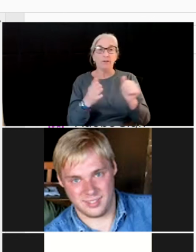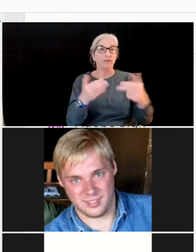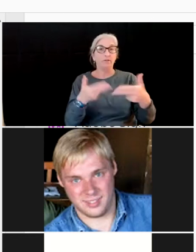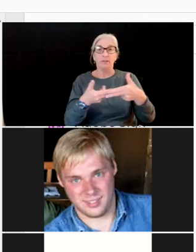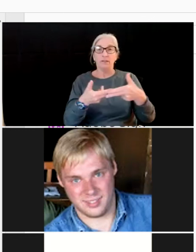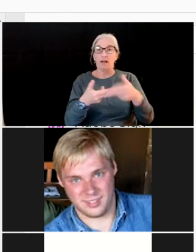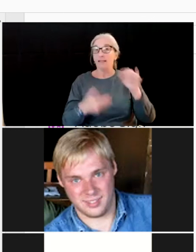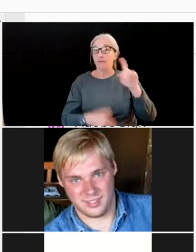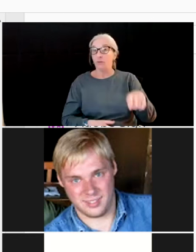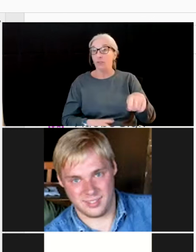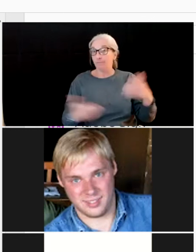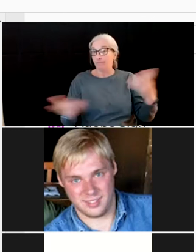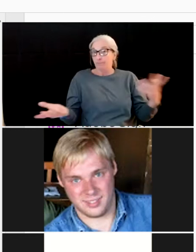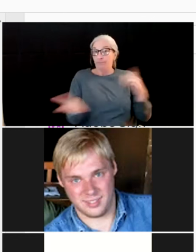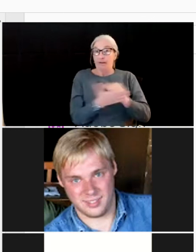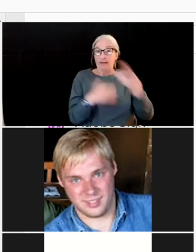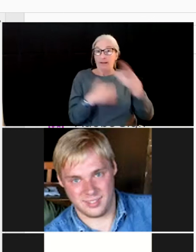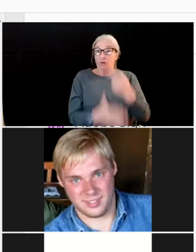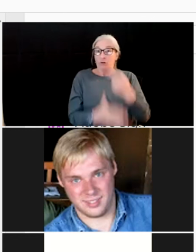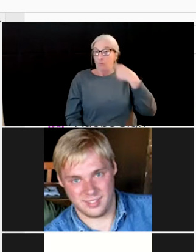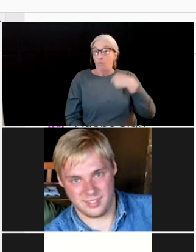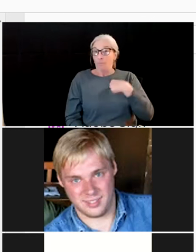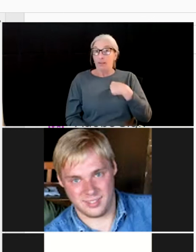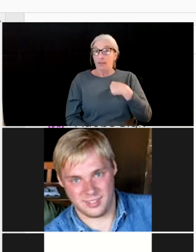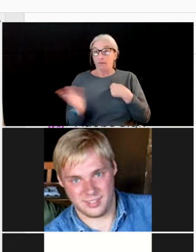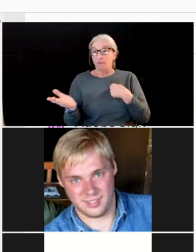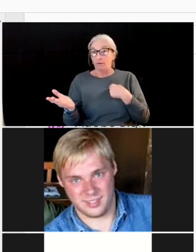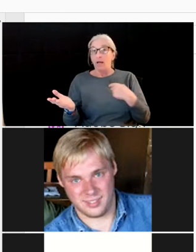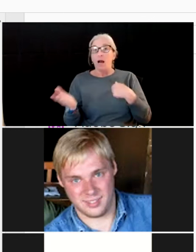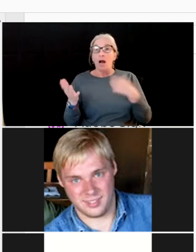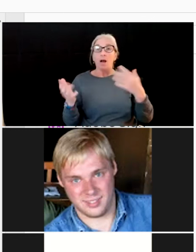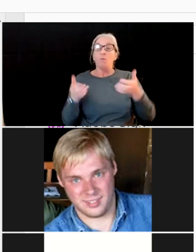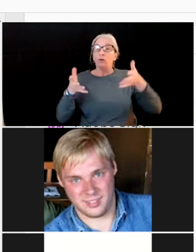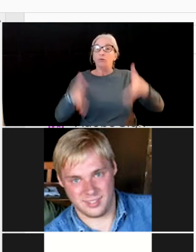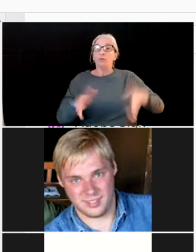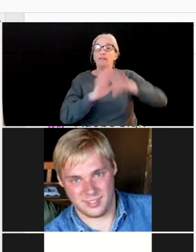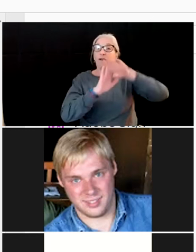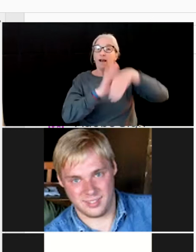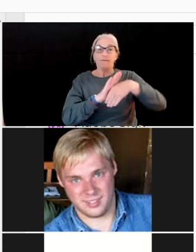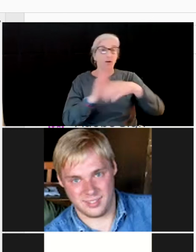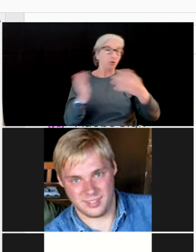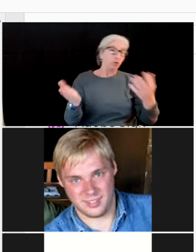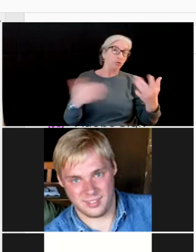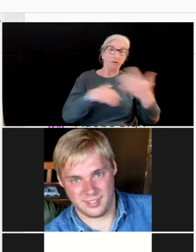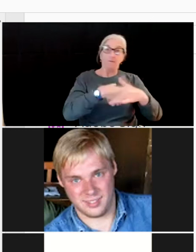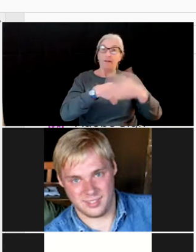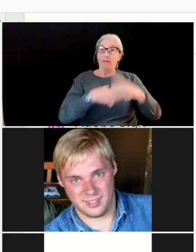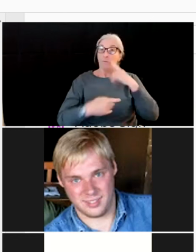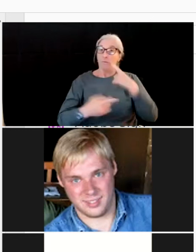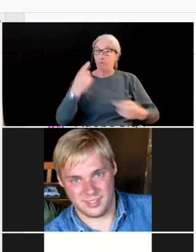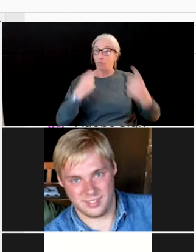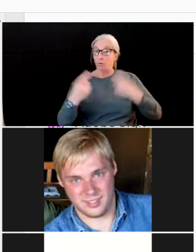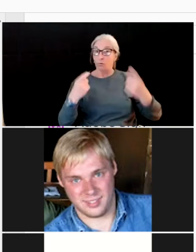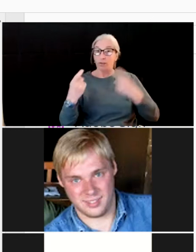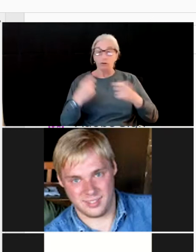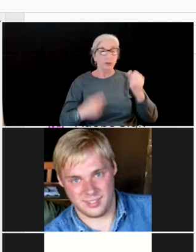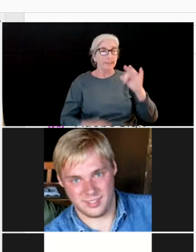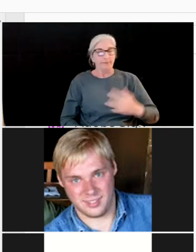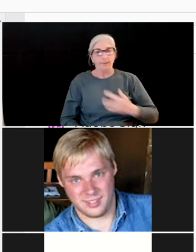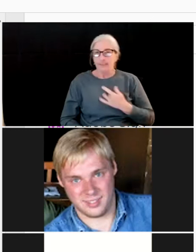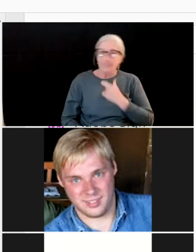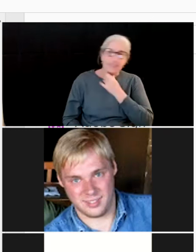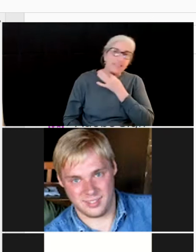And that's about it that I had. I wanted to leave about a half hour for questions. So if you have any burning issues